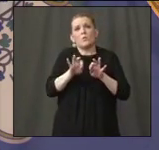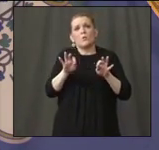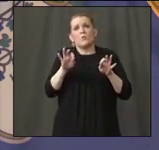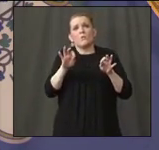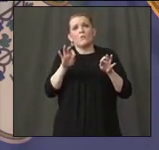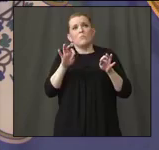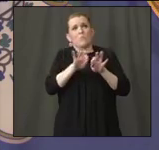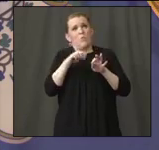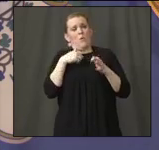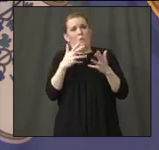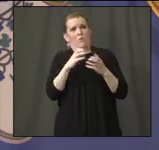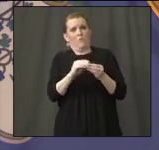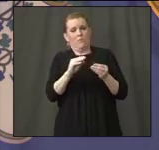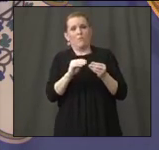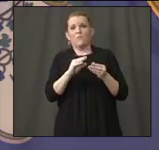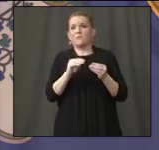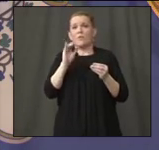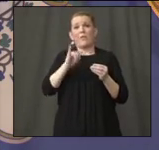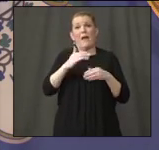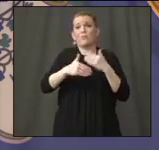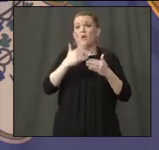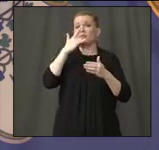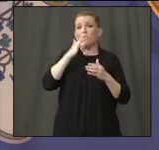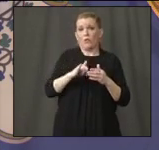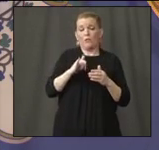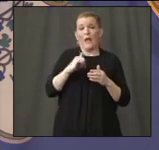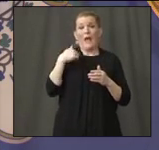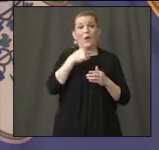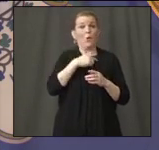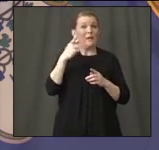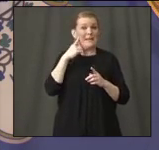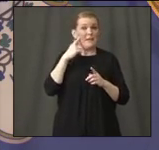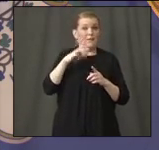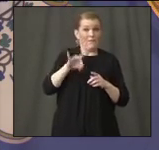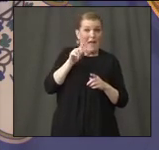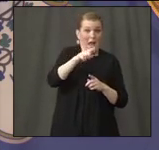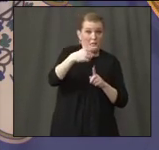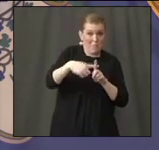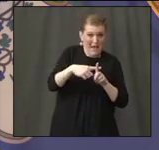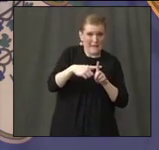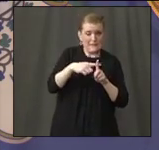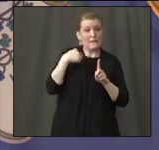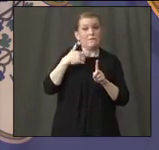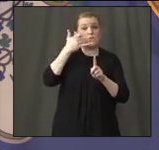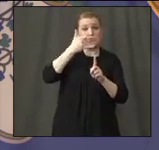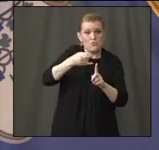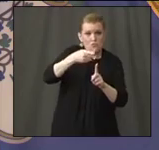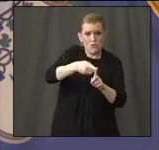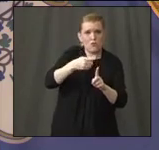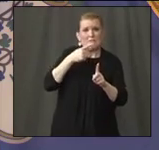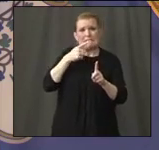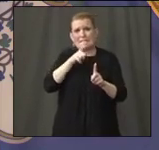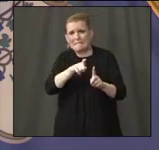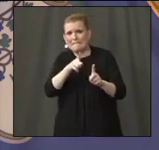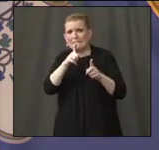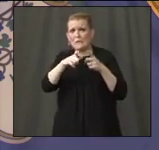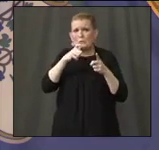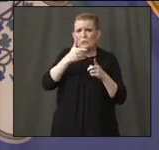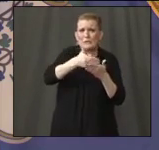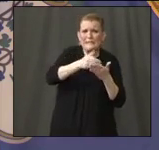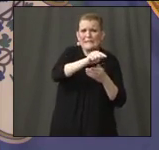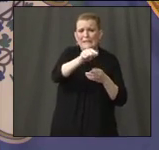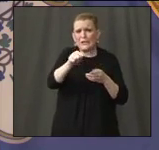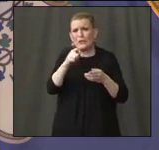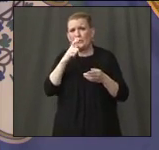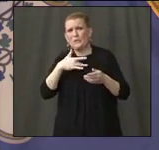been infected. Who else have you been in contact with? As we roll out our PCR testing, traditionally we've had to say, hey,